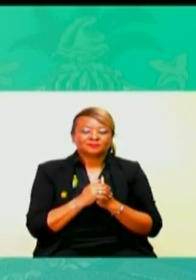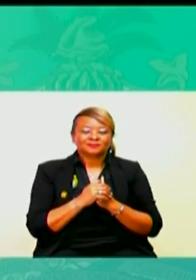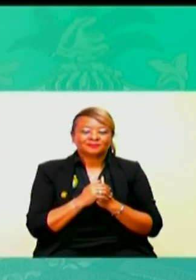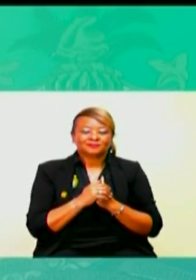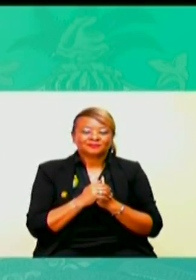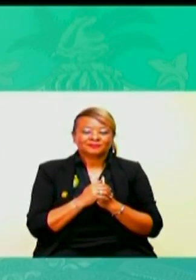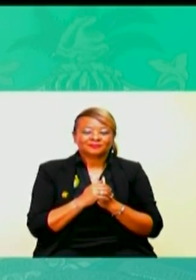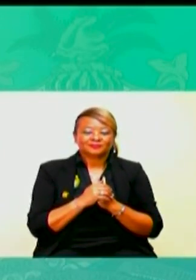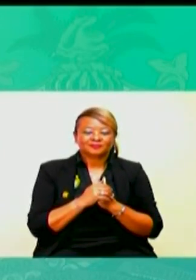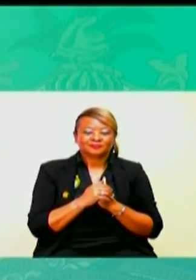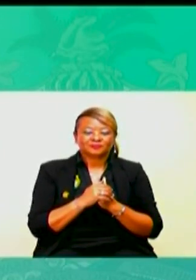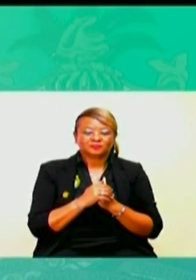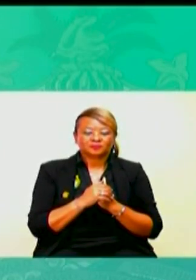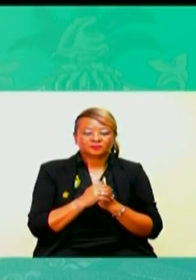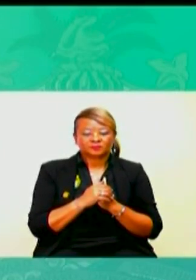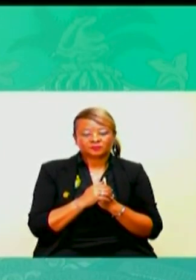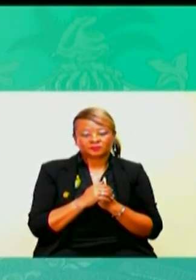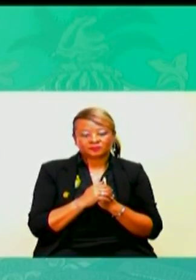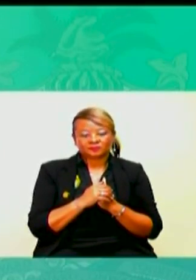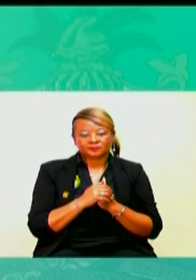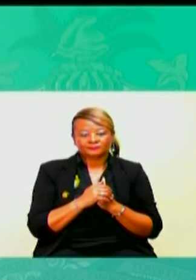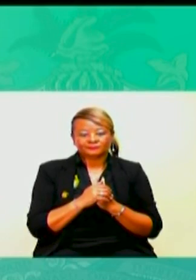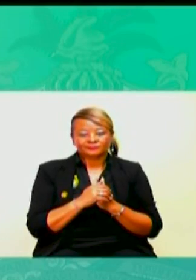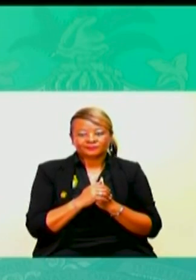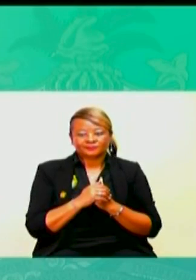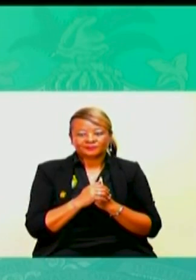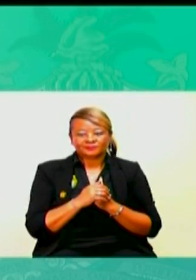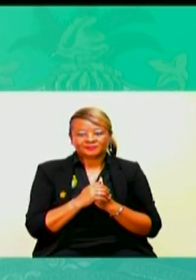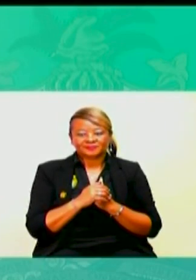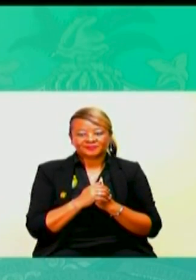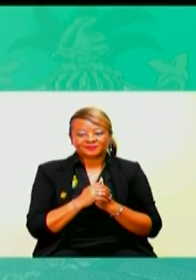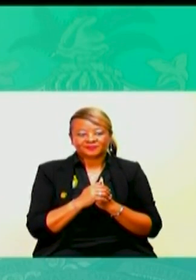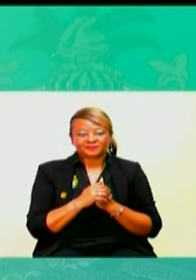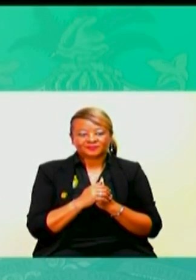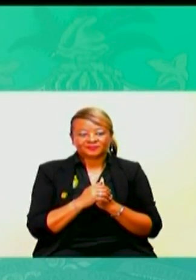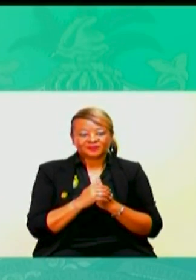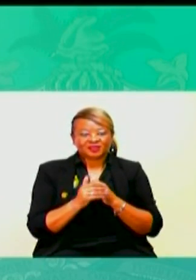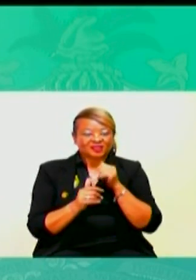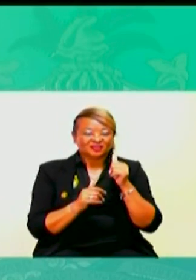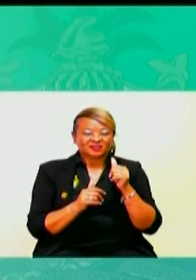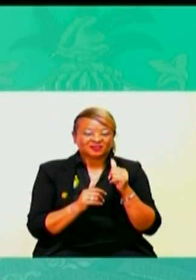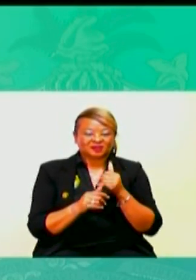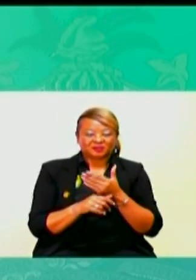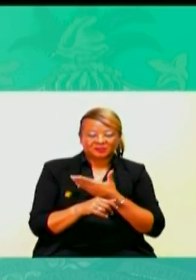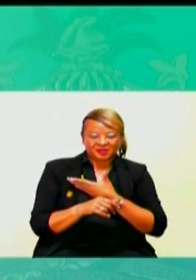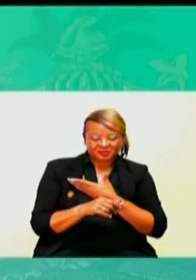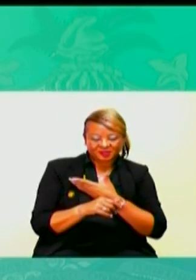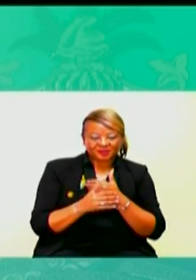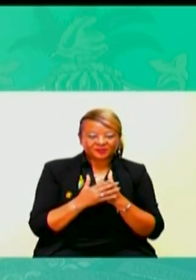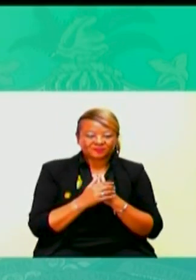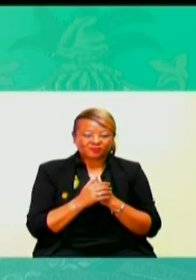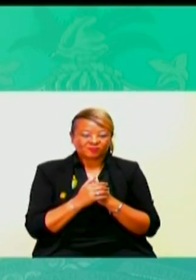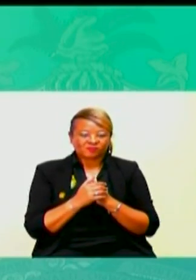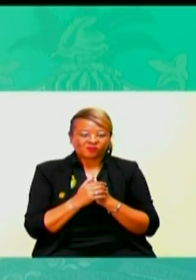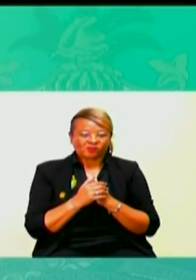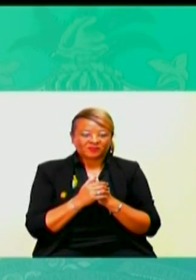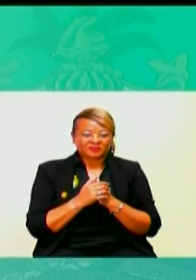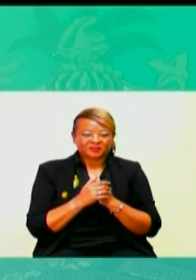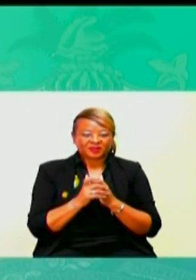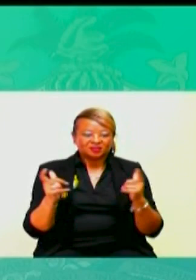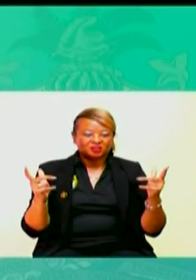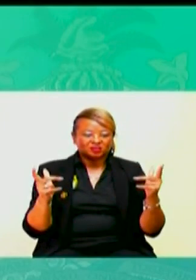That's why it was a secret. They didn't let the people know that. This ain't no baby. It's a